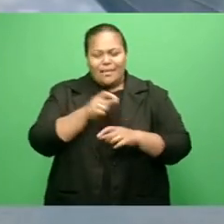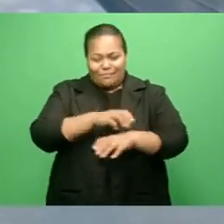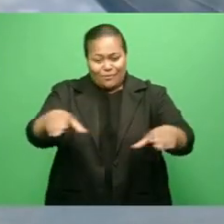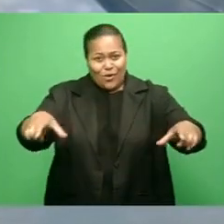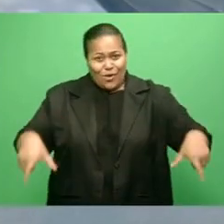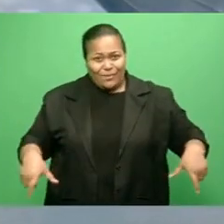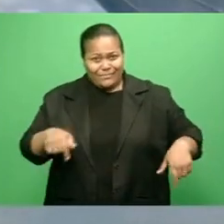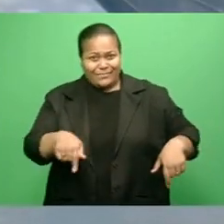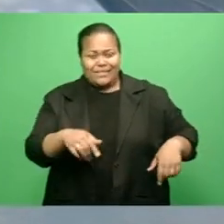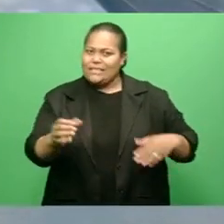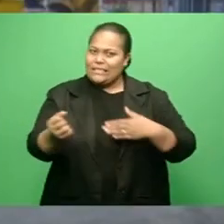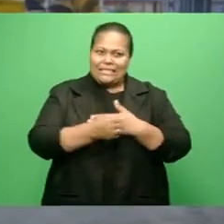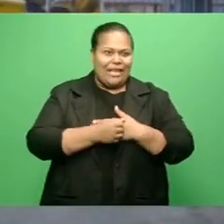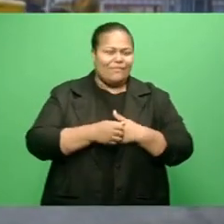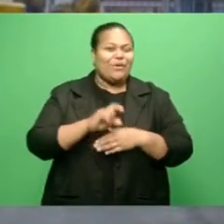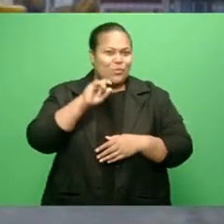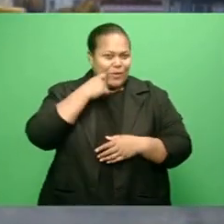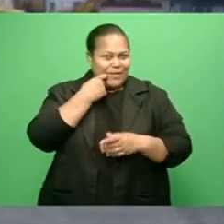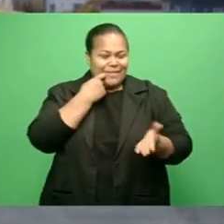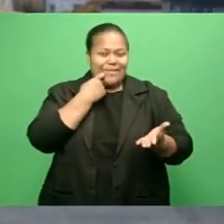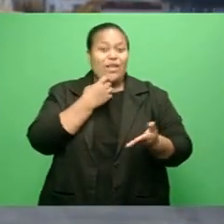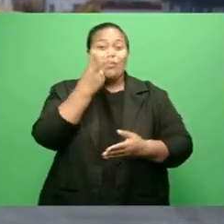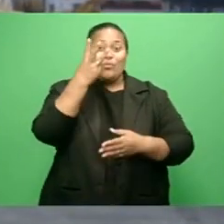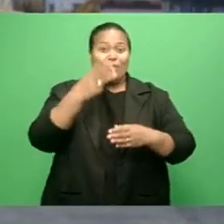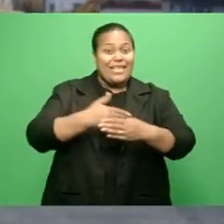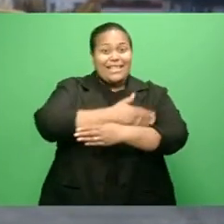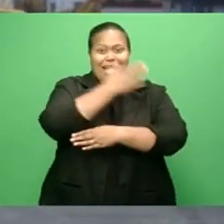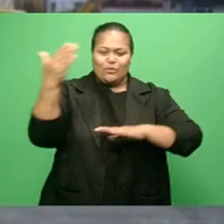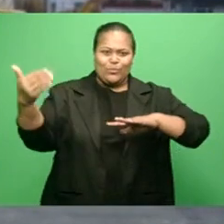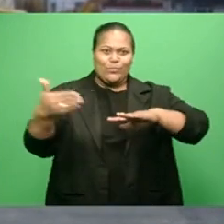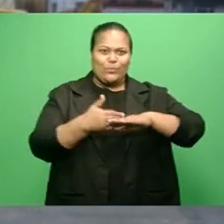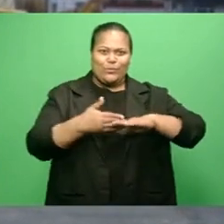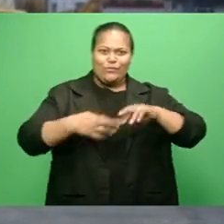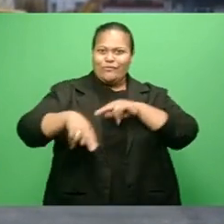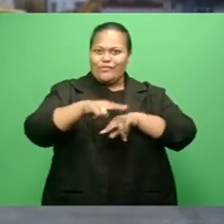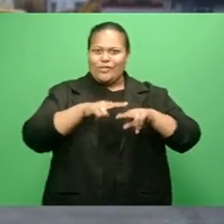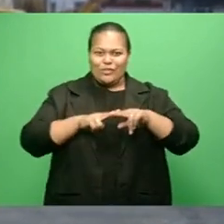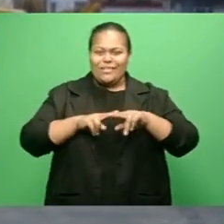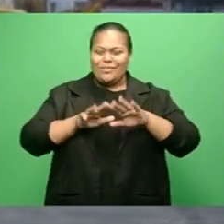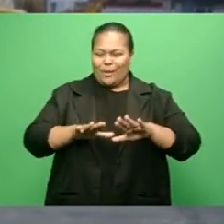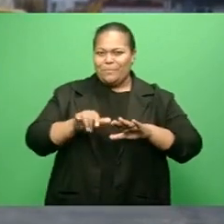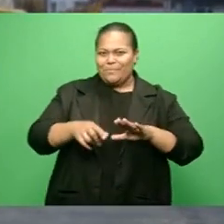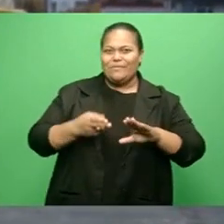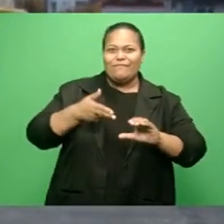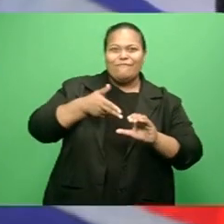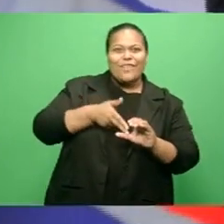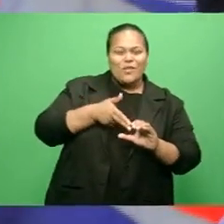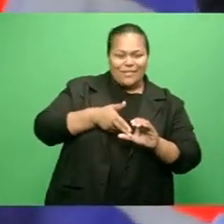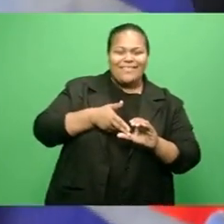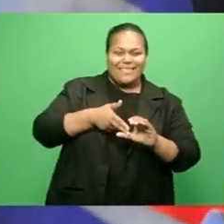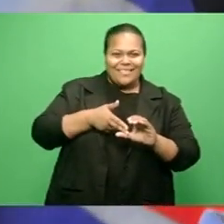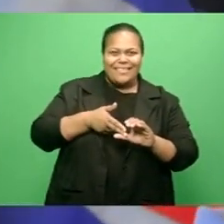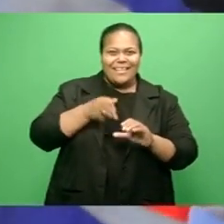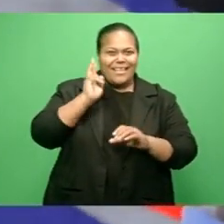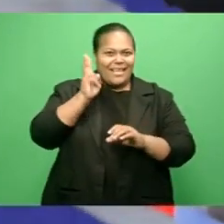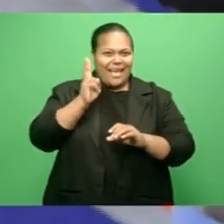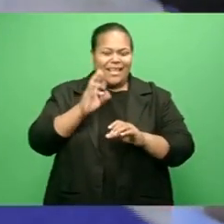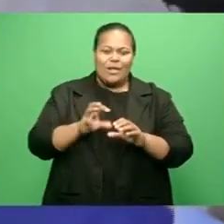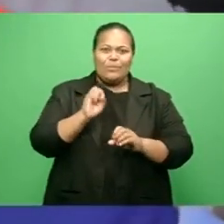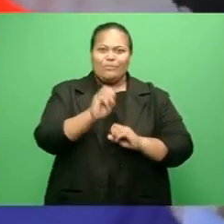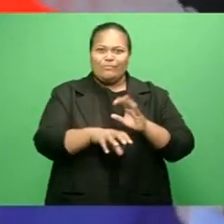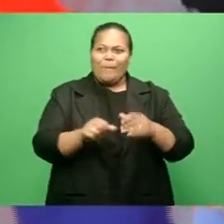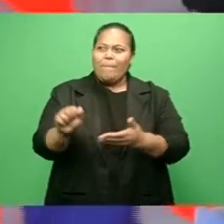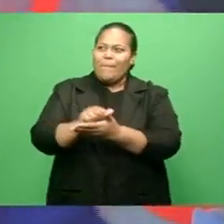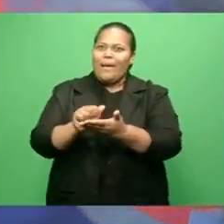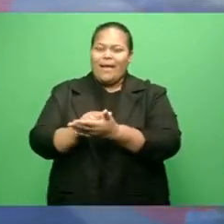port for the next 3 days, the U.S. Coast Guard Cutter Kimball made a stop in Fiji to refuel, replenish stores and allow crew members